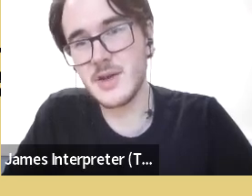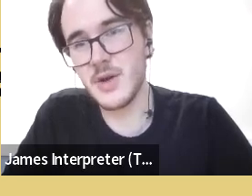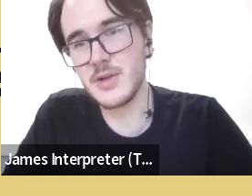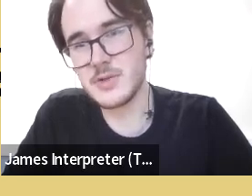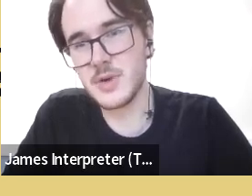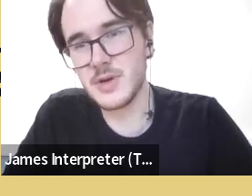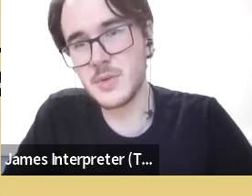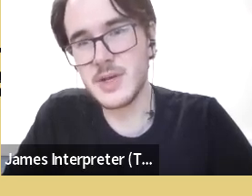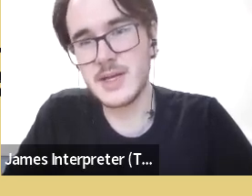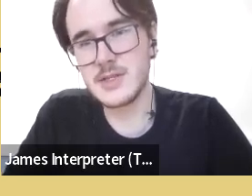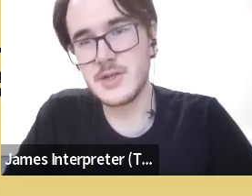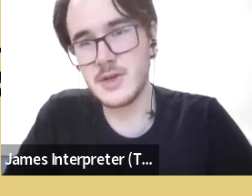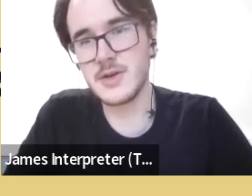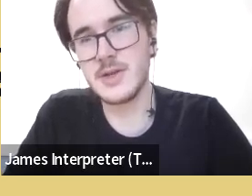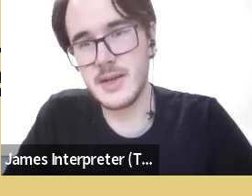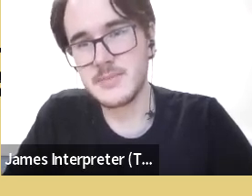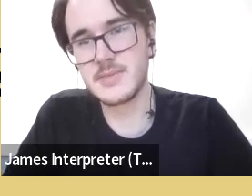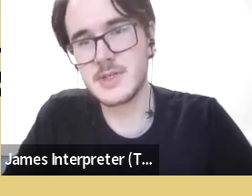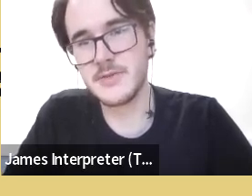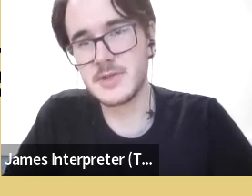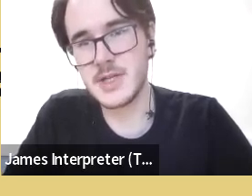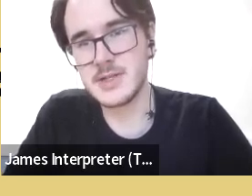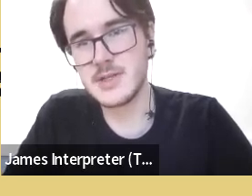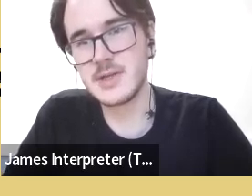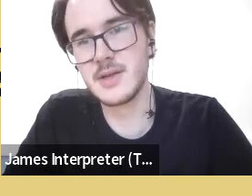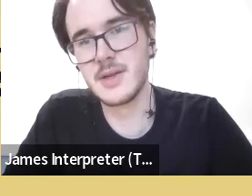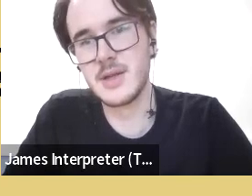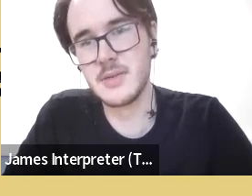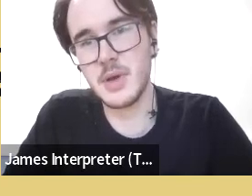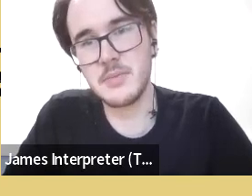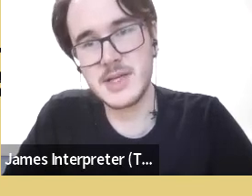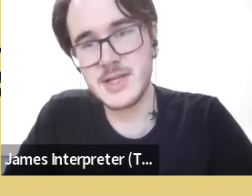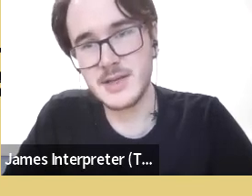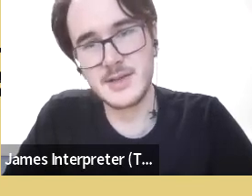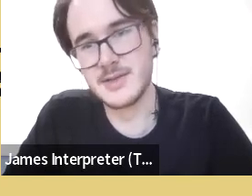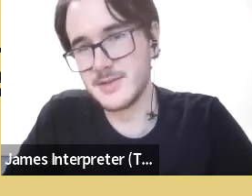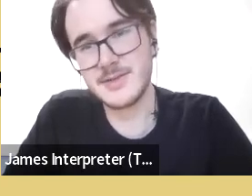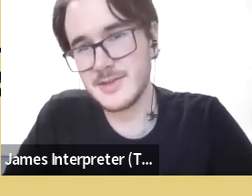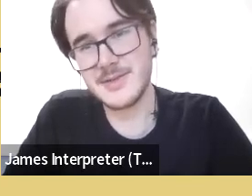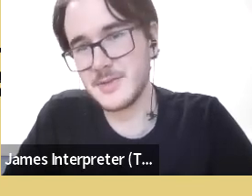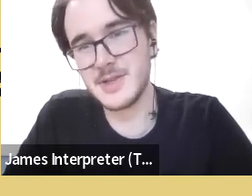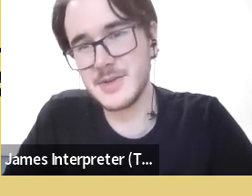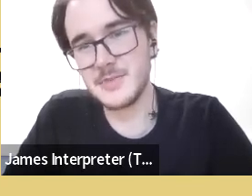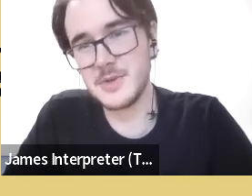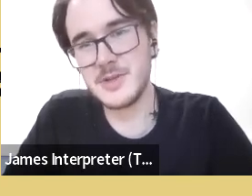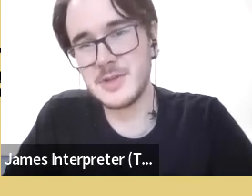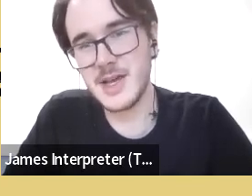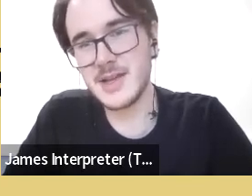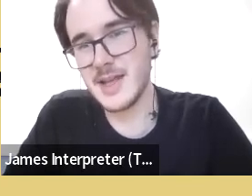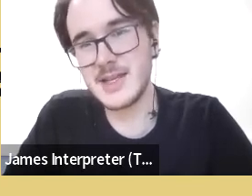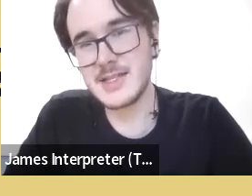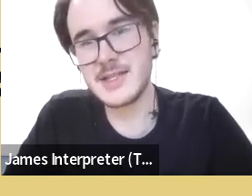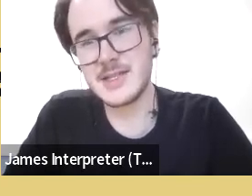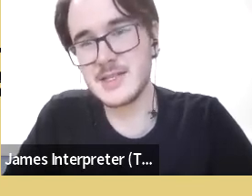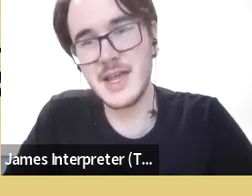English, all those words, what is your name? It's the full sentence. But in BSL, we wouldn't use